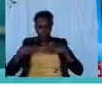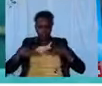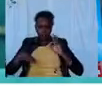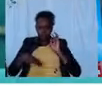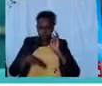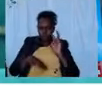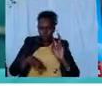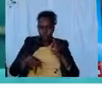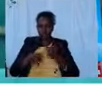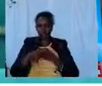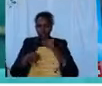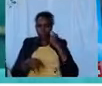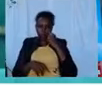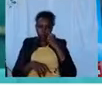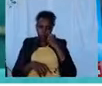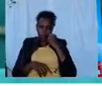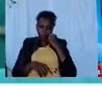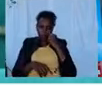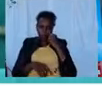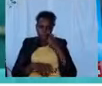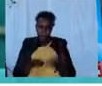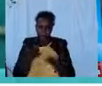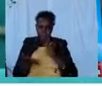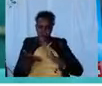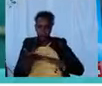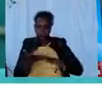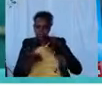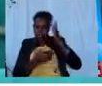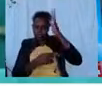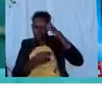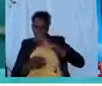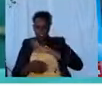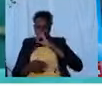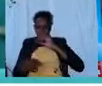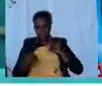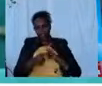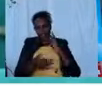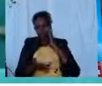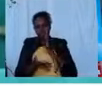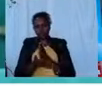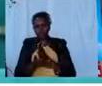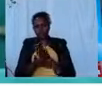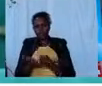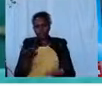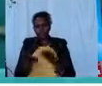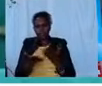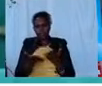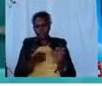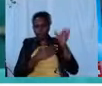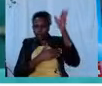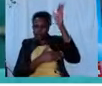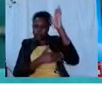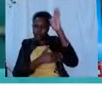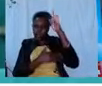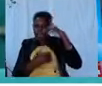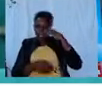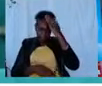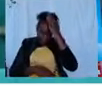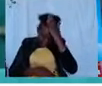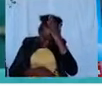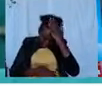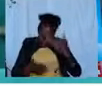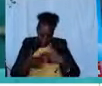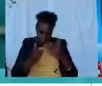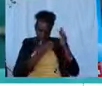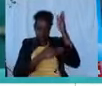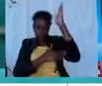home, Heavenly Father. May they praise you in spirit and in truth. May they, Lord God Almighty, humble themselves